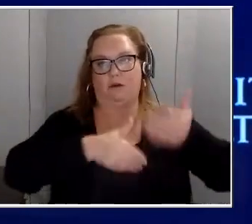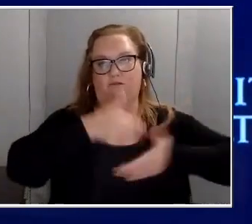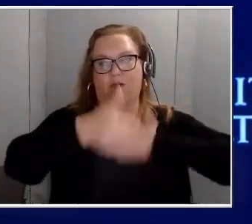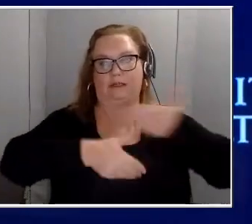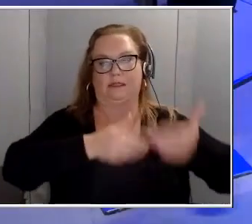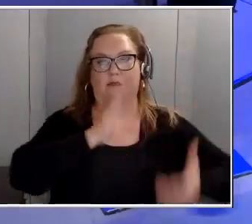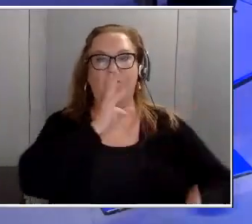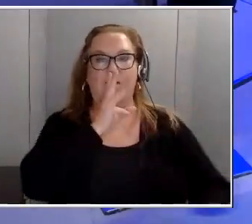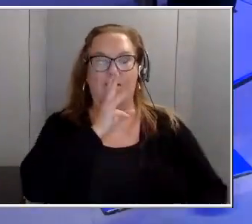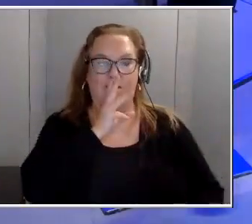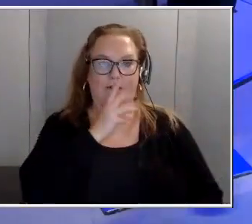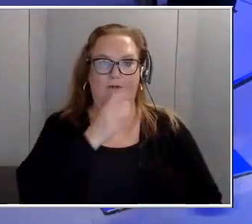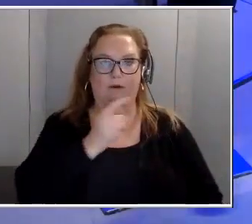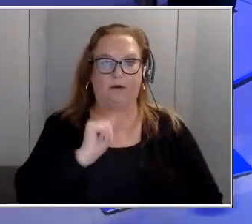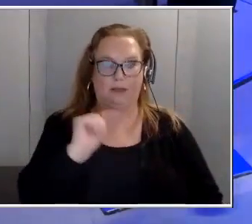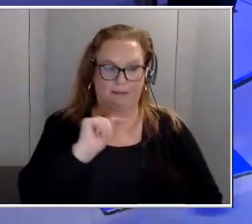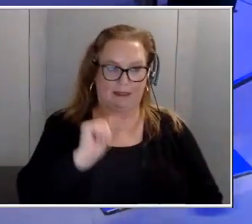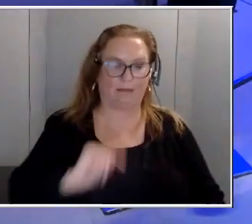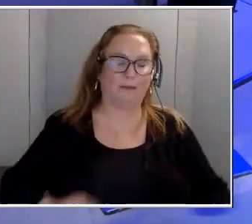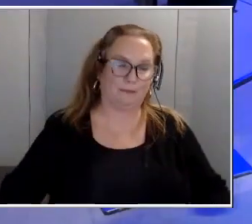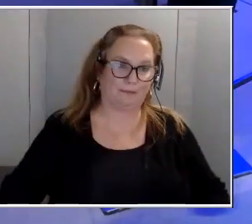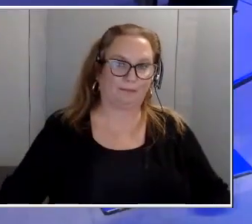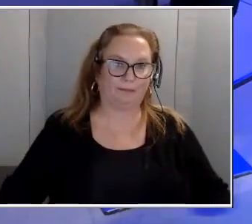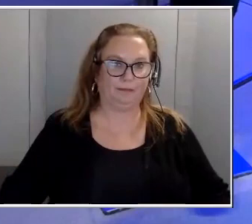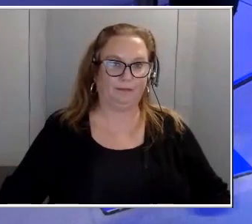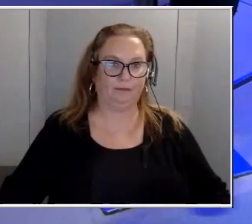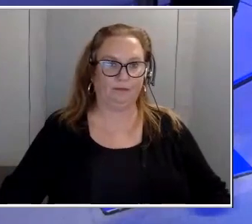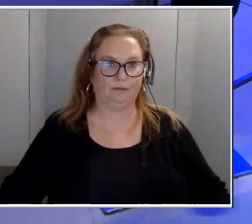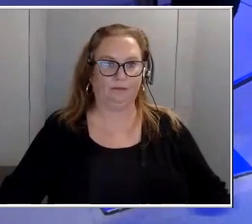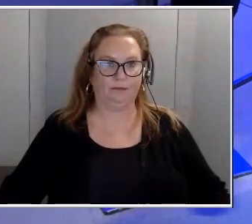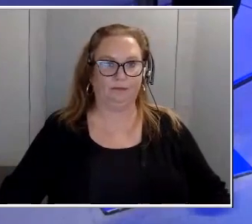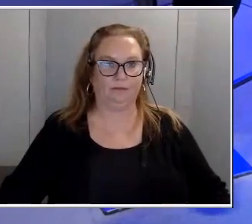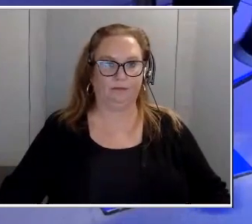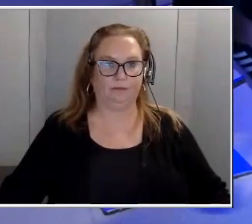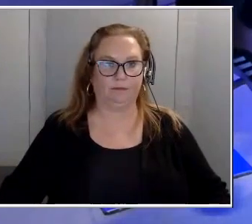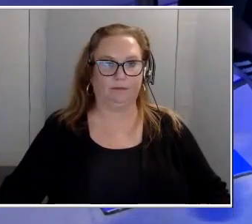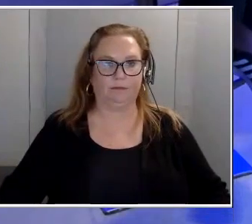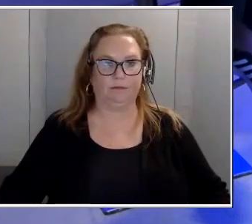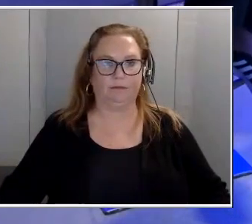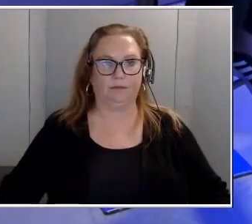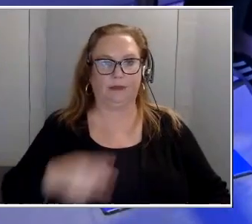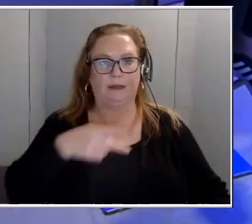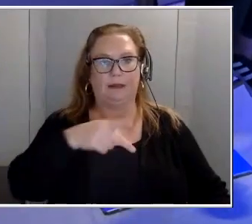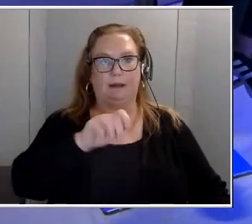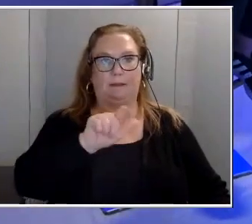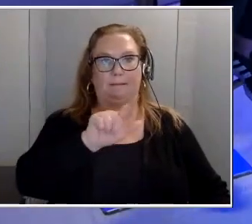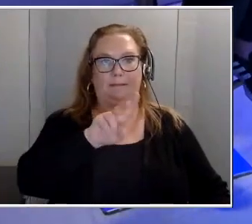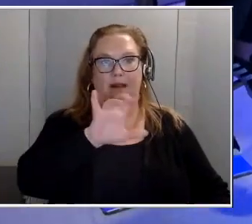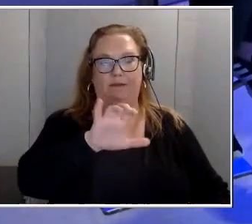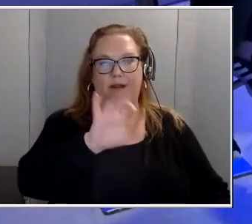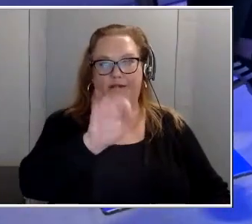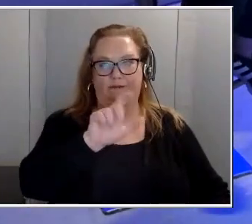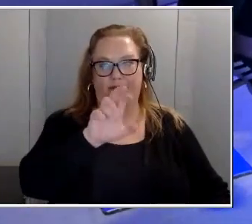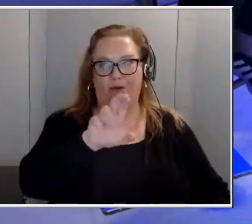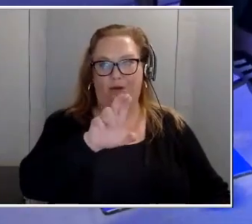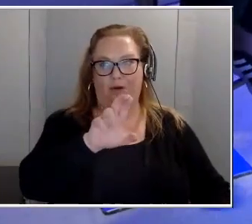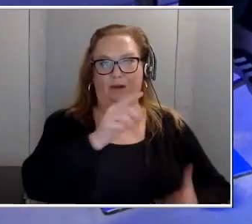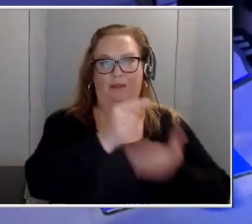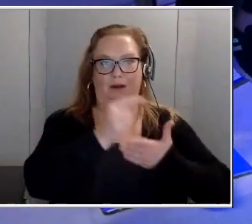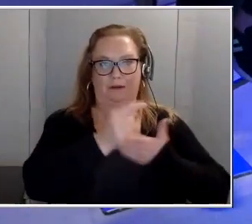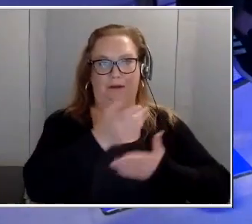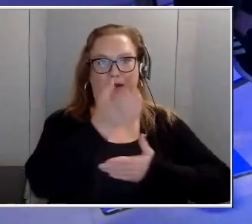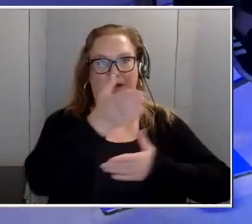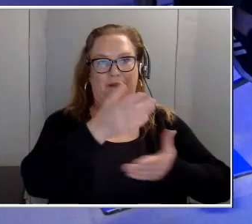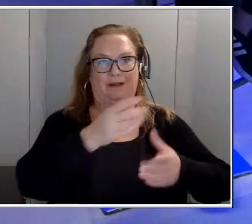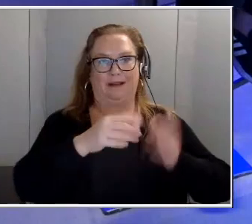water. telling you have to go to the bathroom. Yeah, exactly. What I'm hearing is you need to go to pelvic floor therapy. You think I need to go to pelvic? You are now the doctor. You are